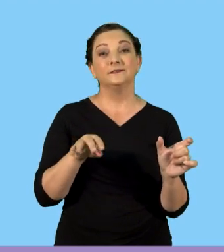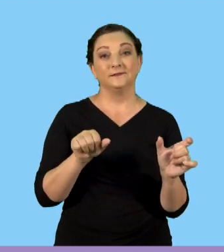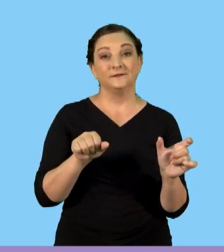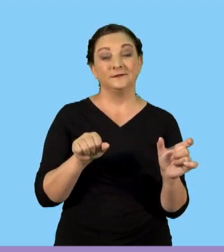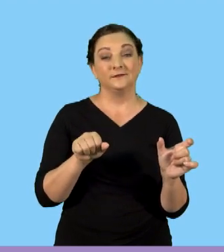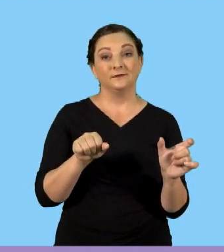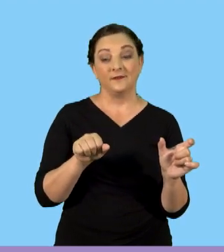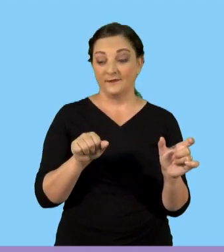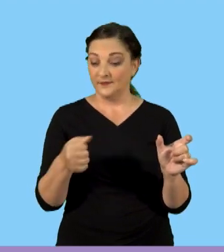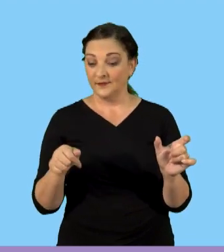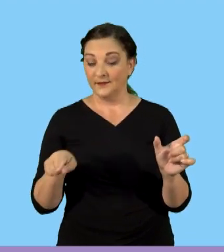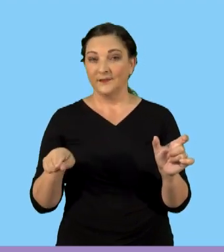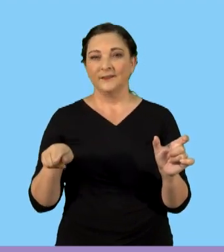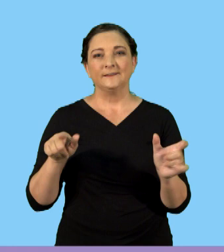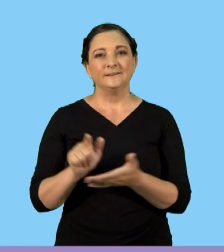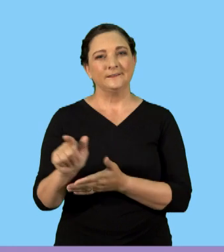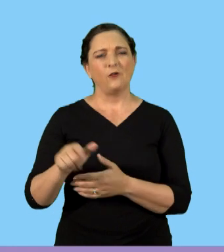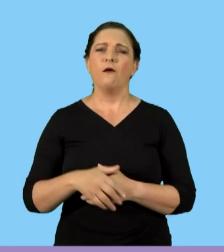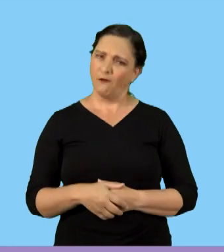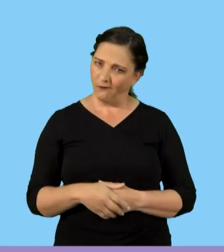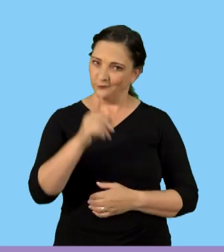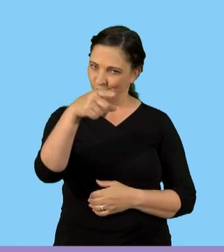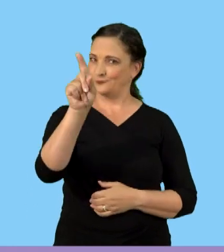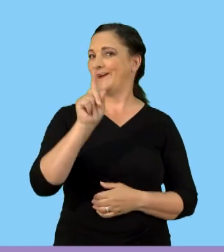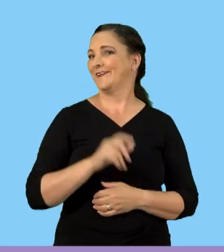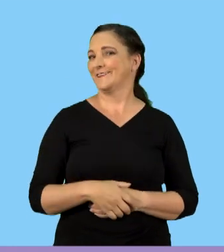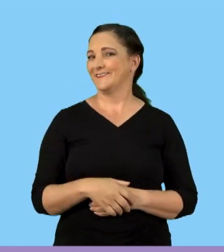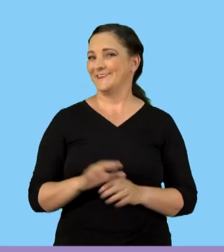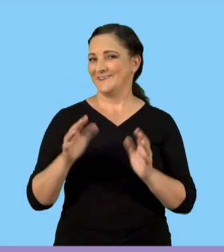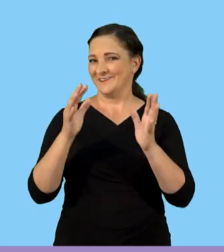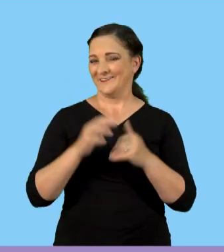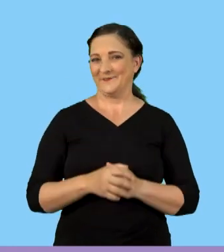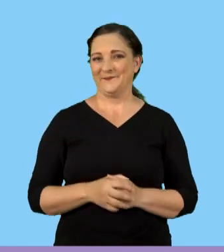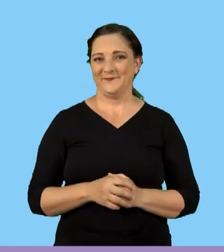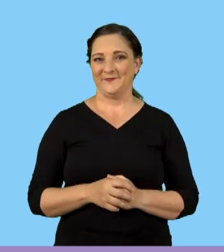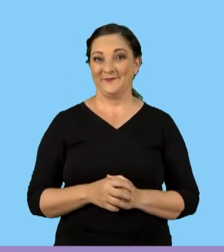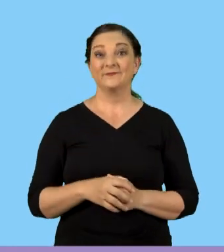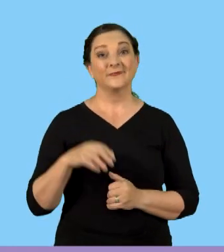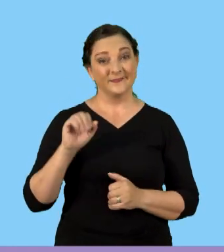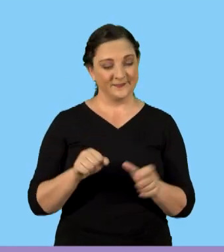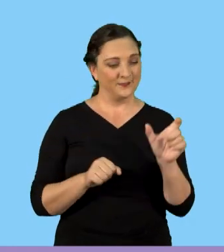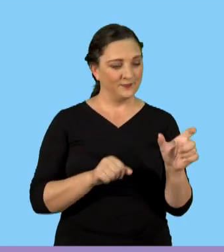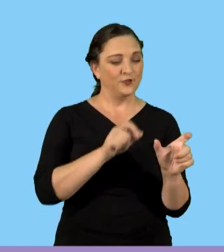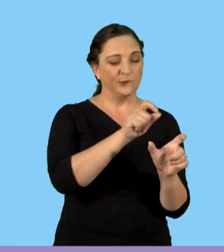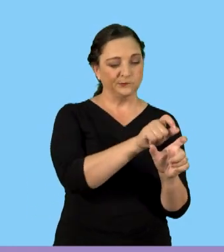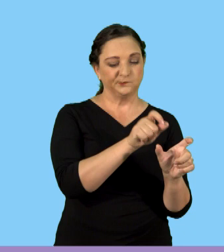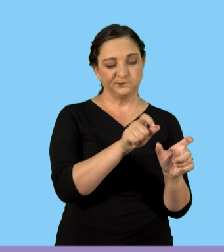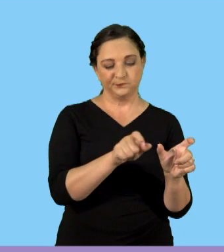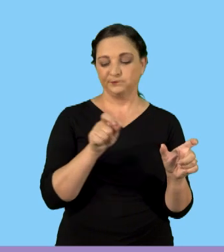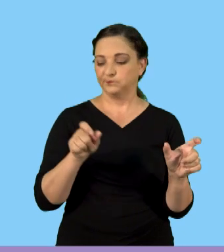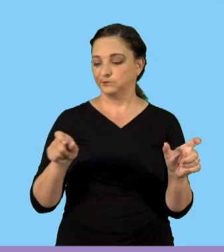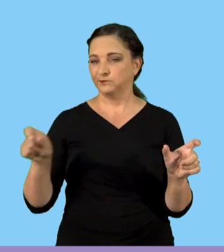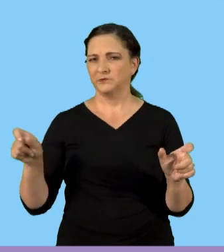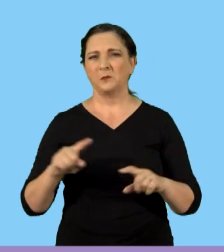and 14 and 17, then you are absolutely correct. Of course, that pattern